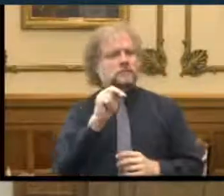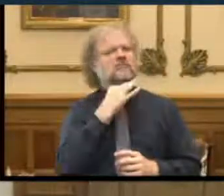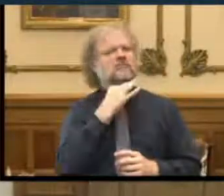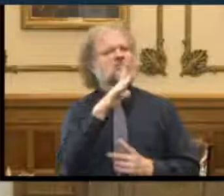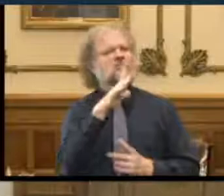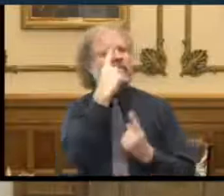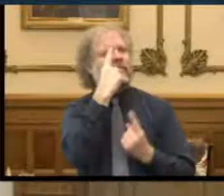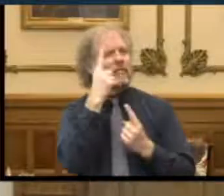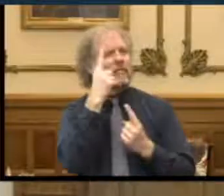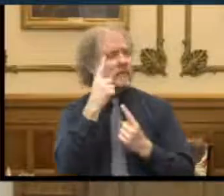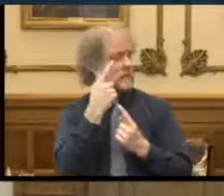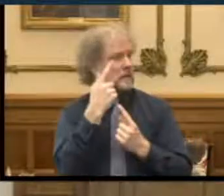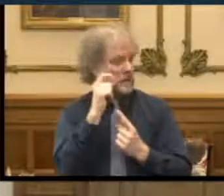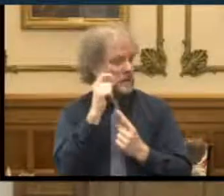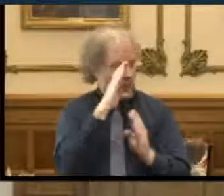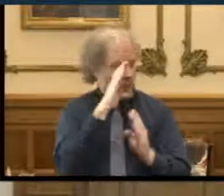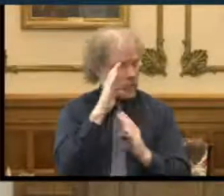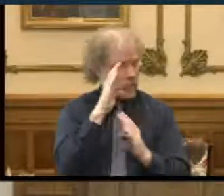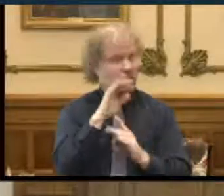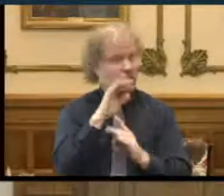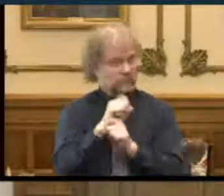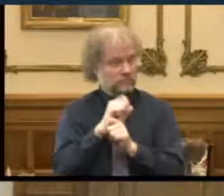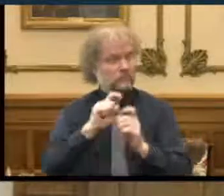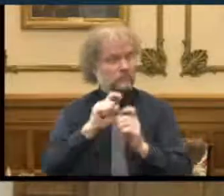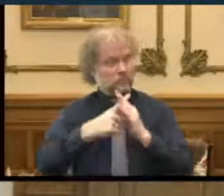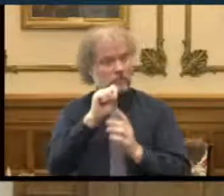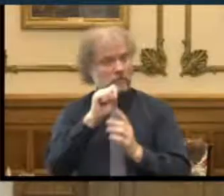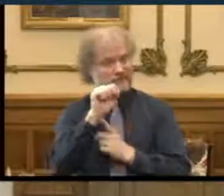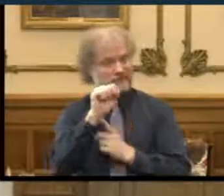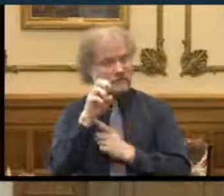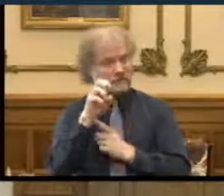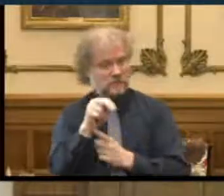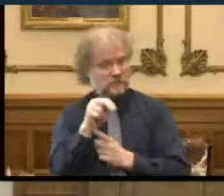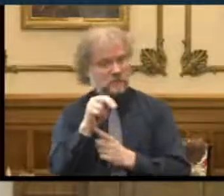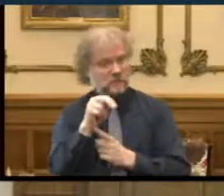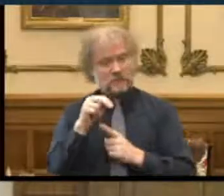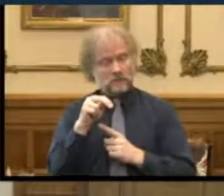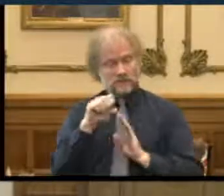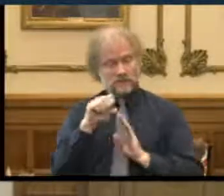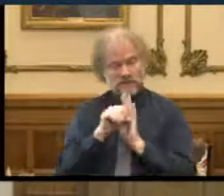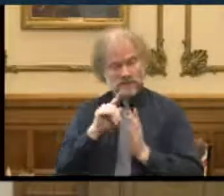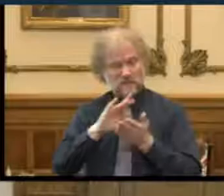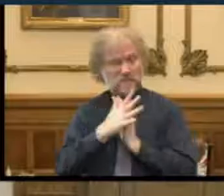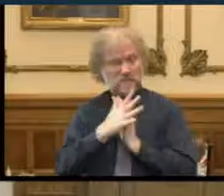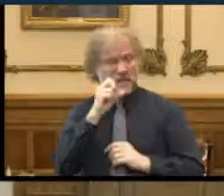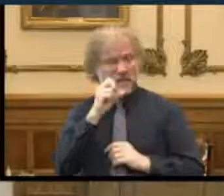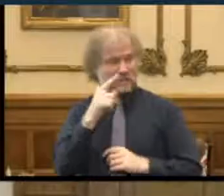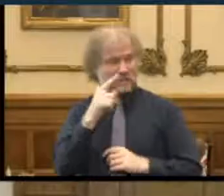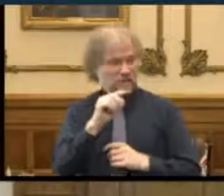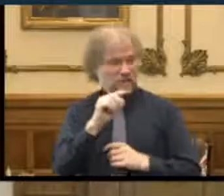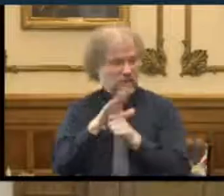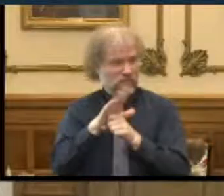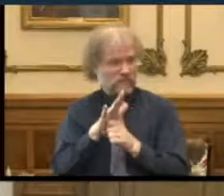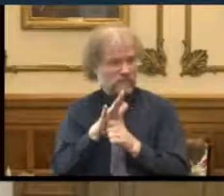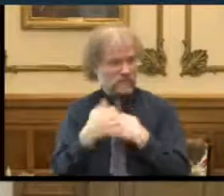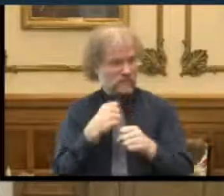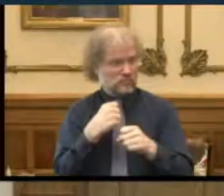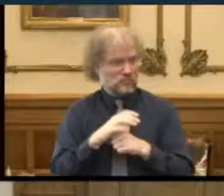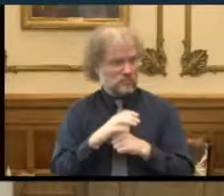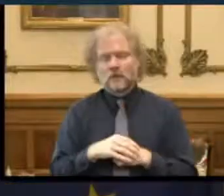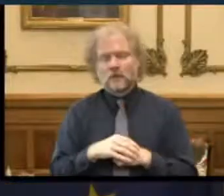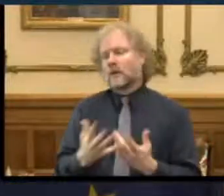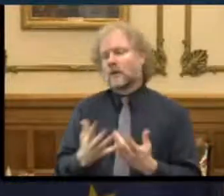on that. Is there any worry that if that does happen, that, our state could become a hotspot, since we do have Big Ten schools here? Well, I think